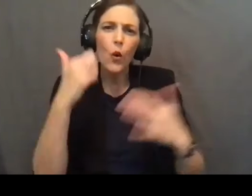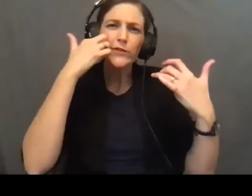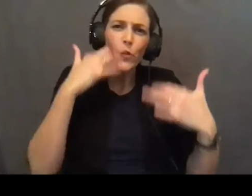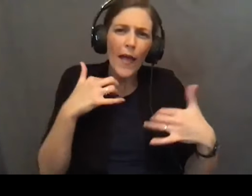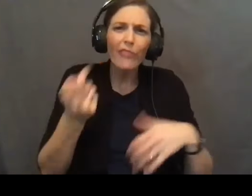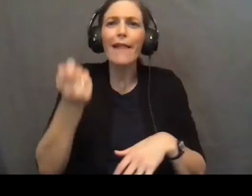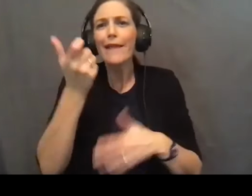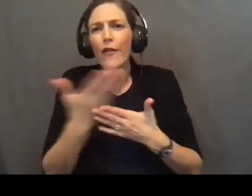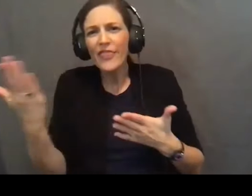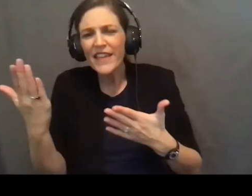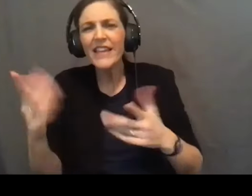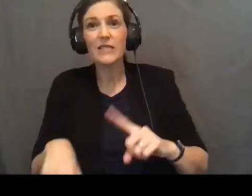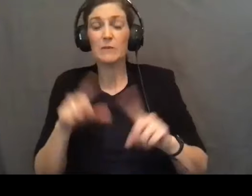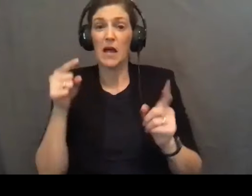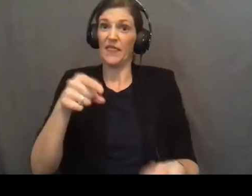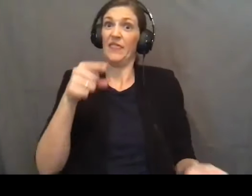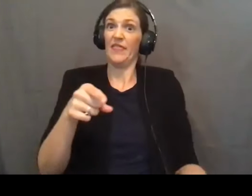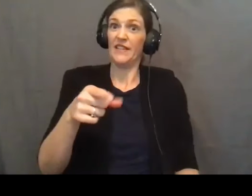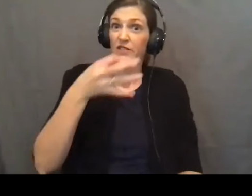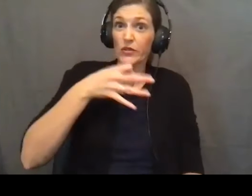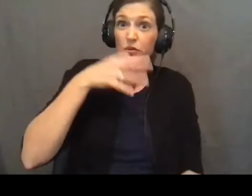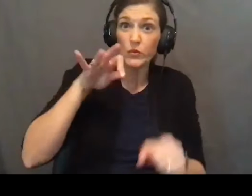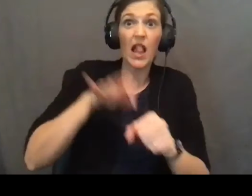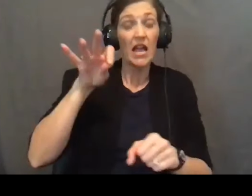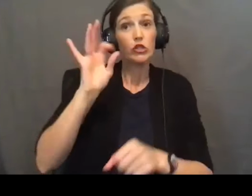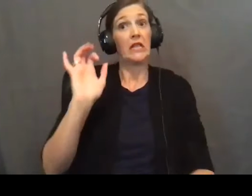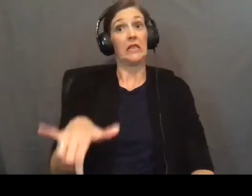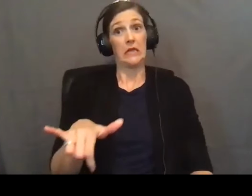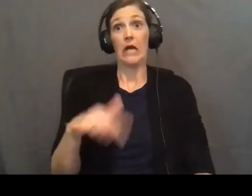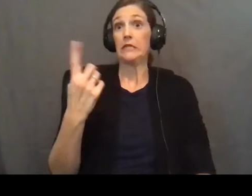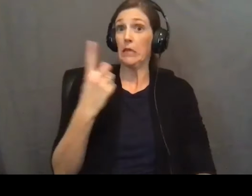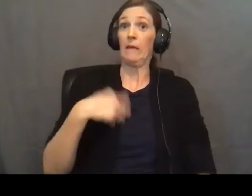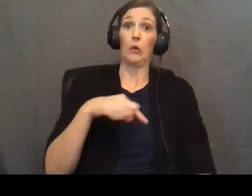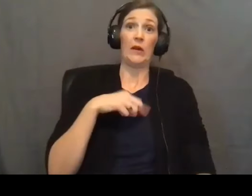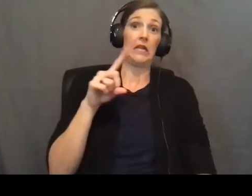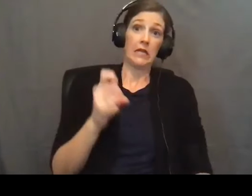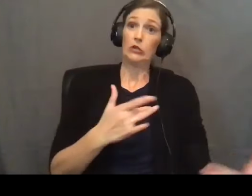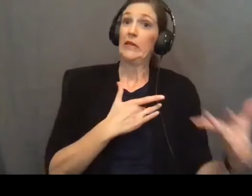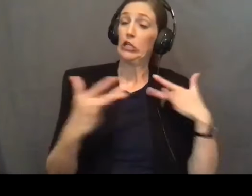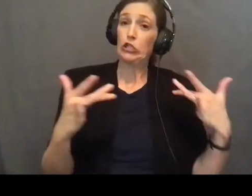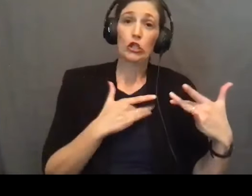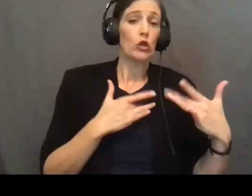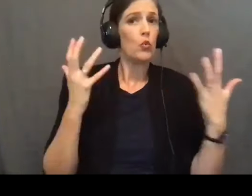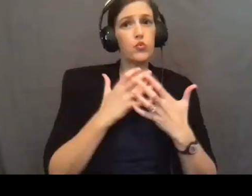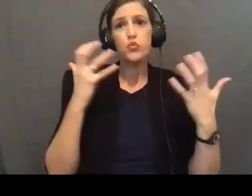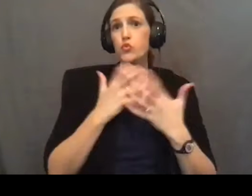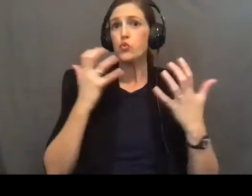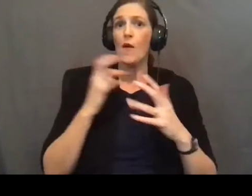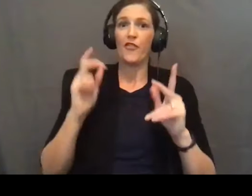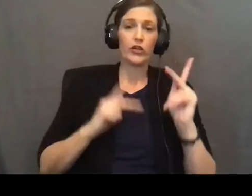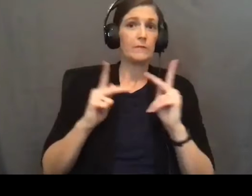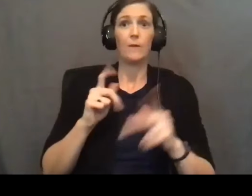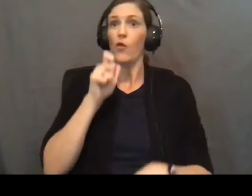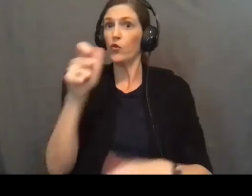things away. But I mean, this upcoming election, like that's something that we need to be concerned about. I mean, there are people that just